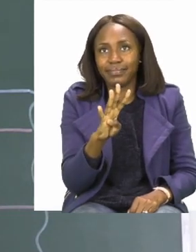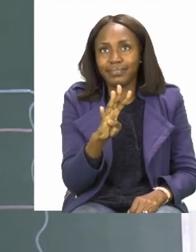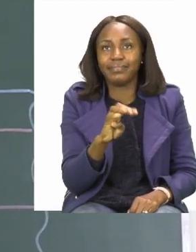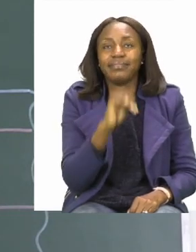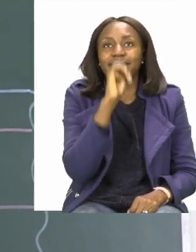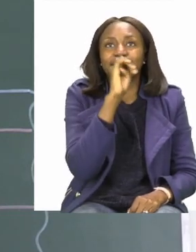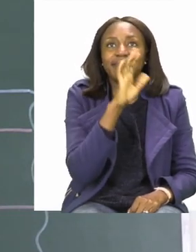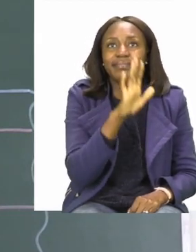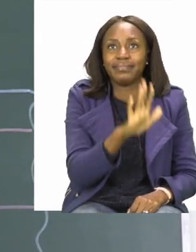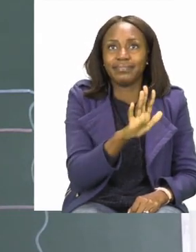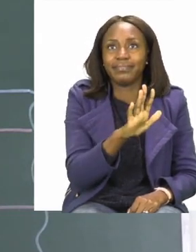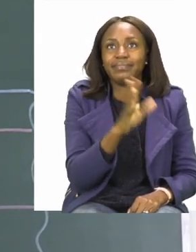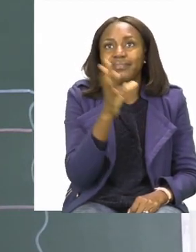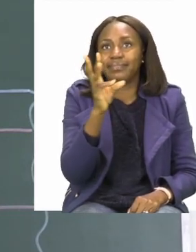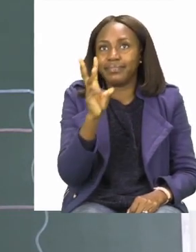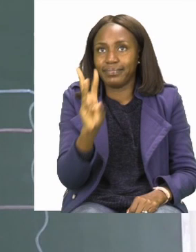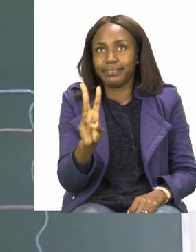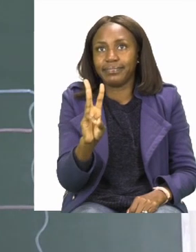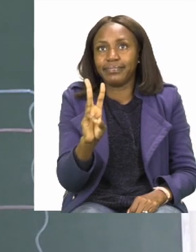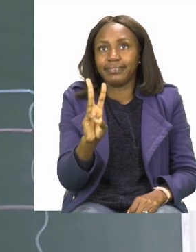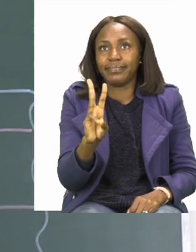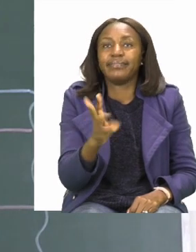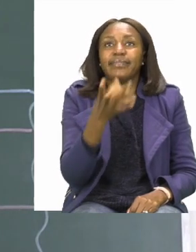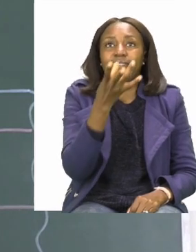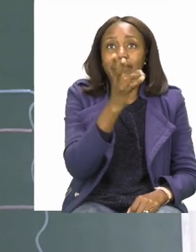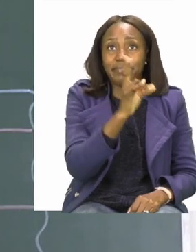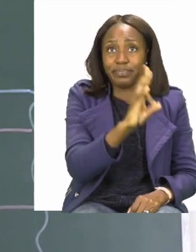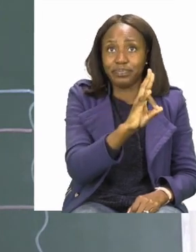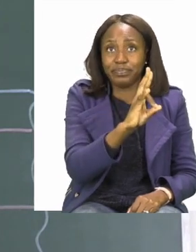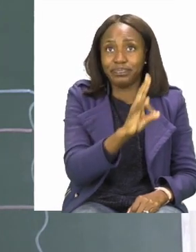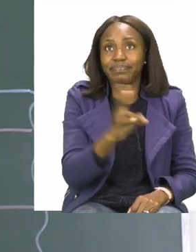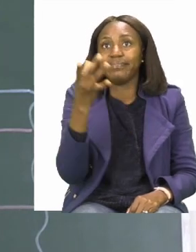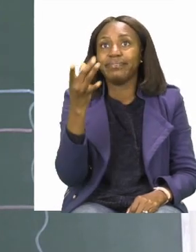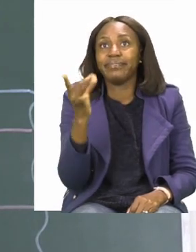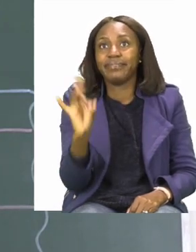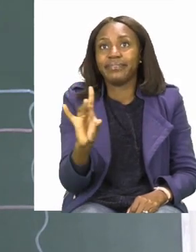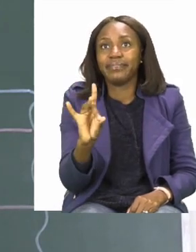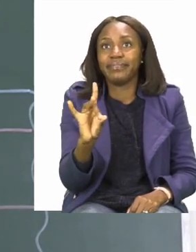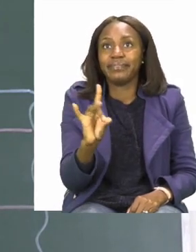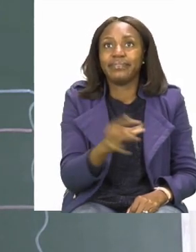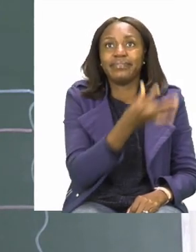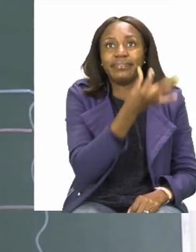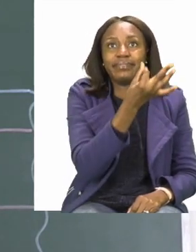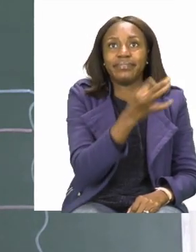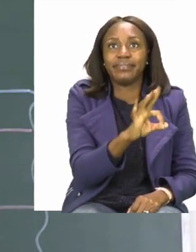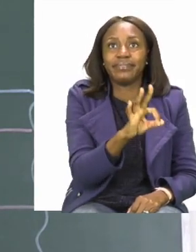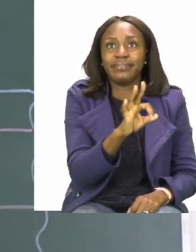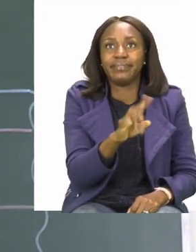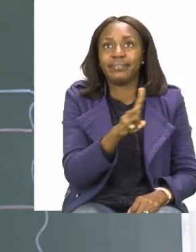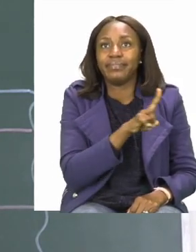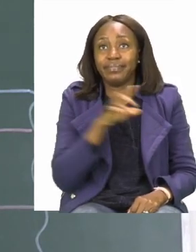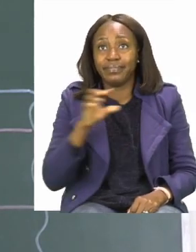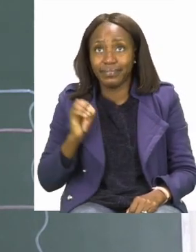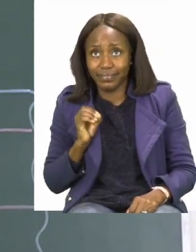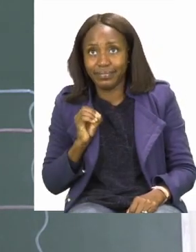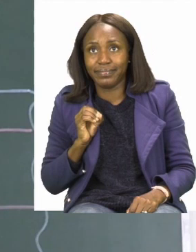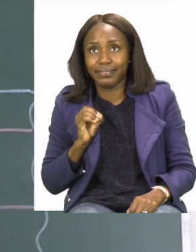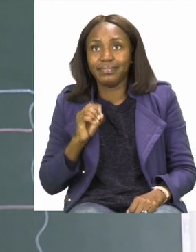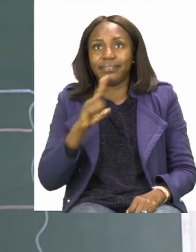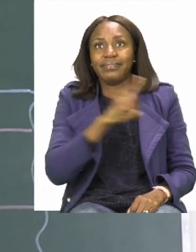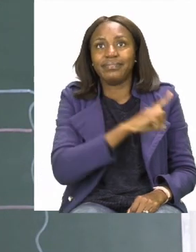4, 5, 6, 7, 8, 9,